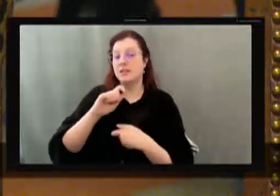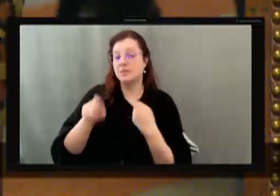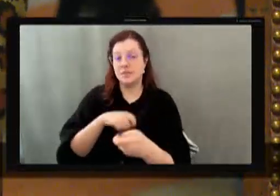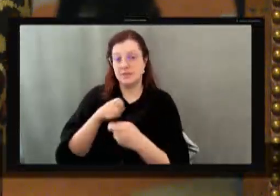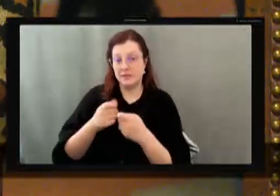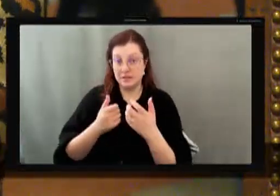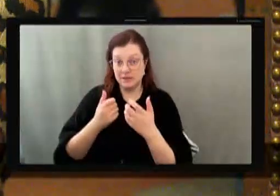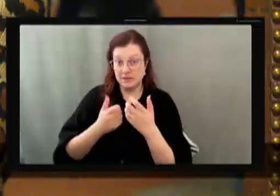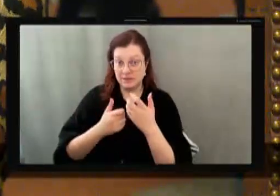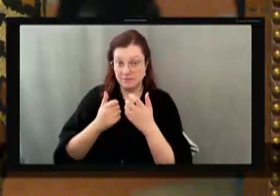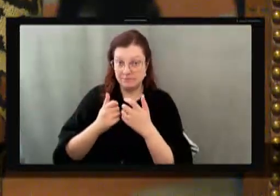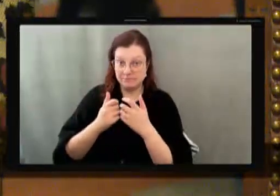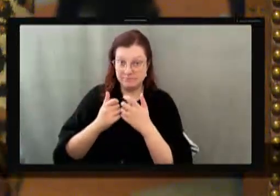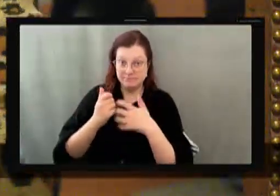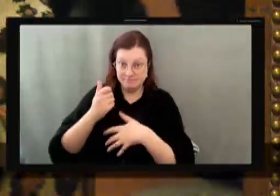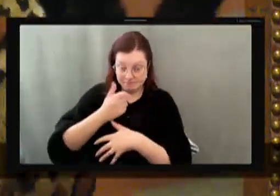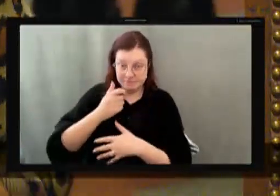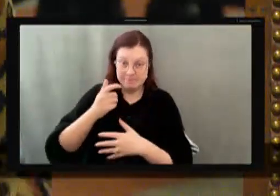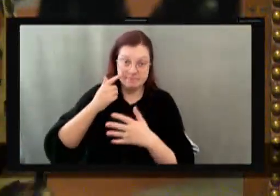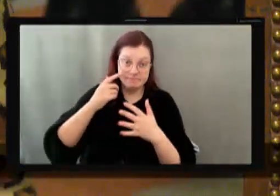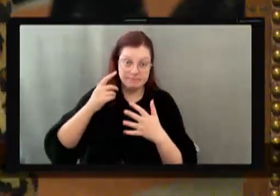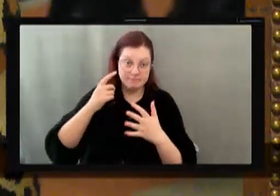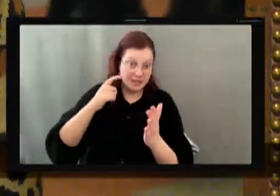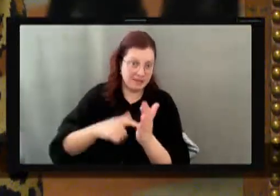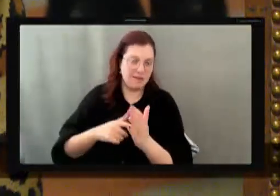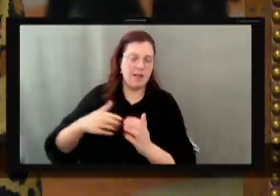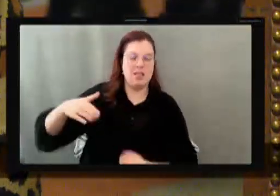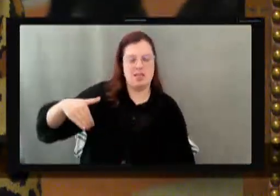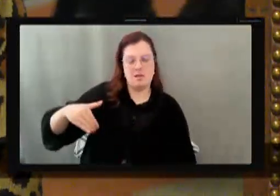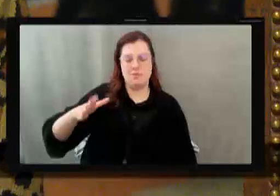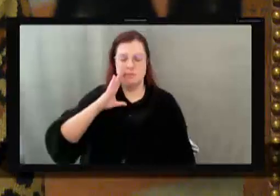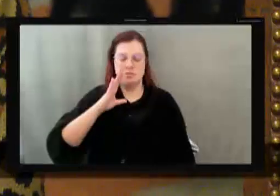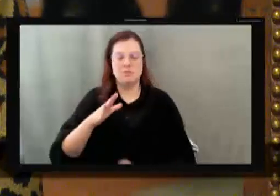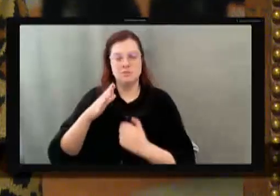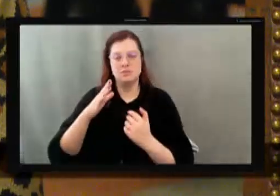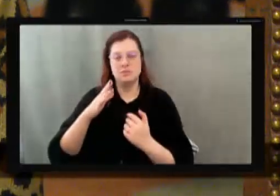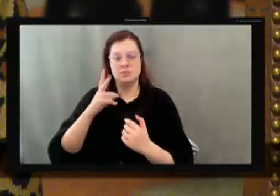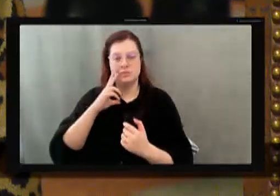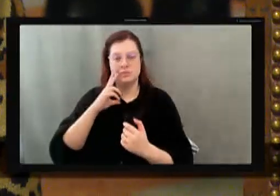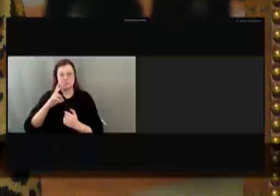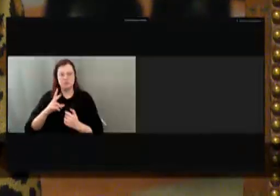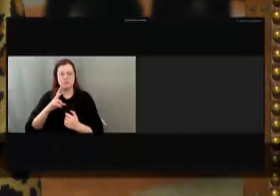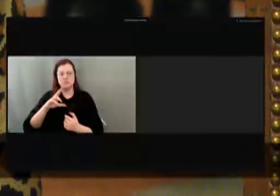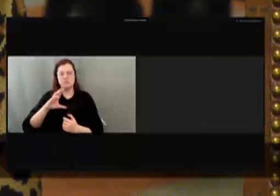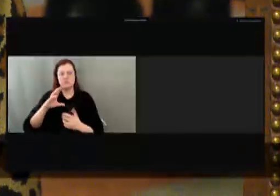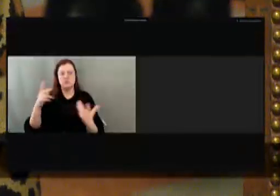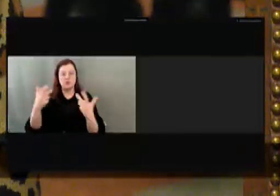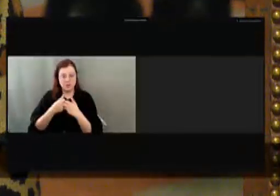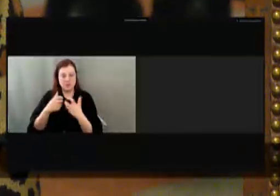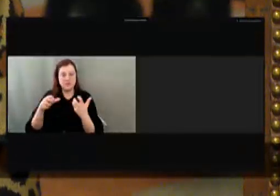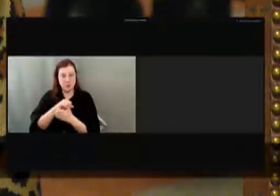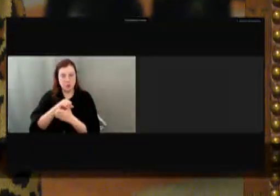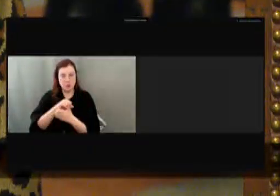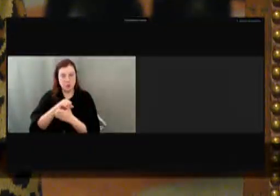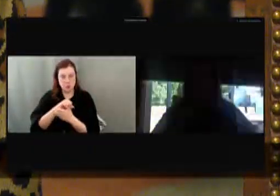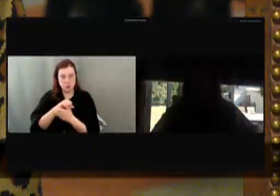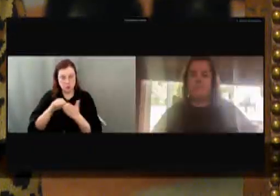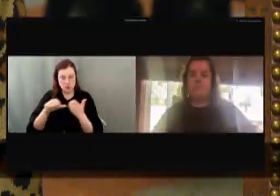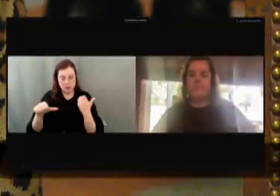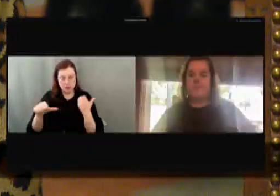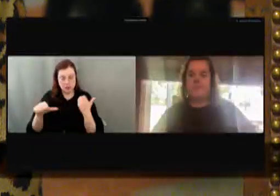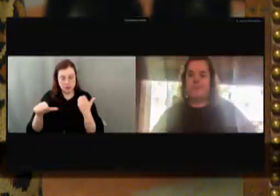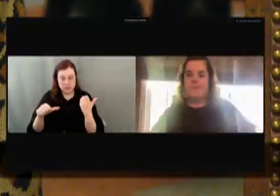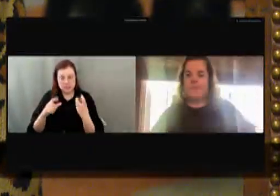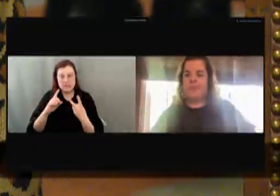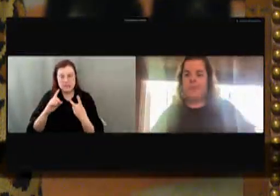this grant have not yet been identified. And that's something where we're going to look at the crash severity, population, demographics, and things like